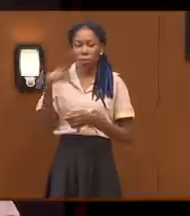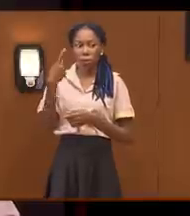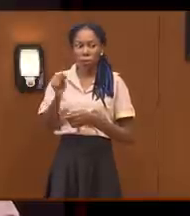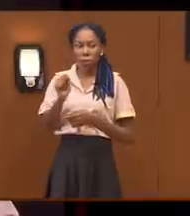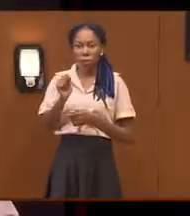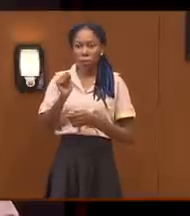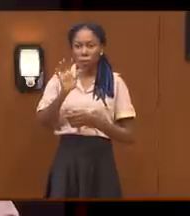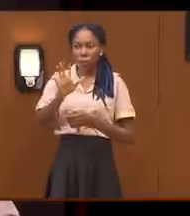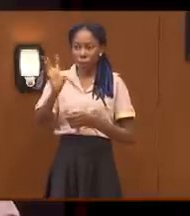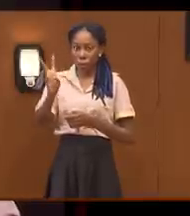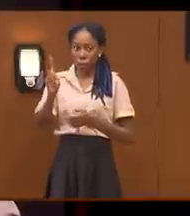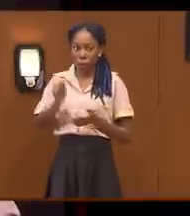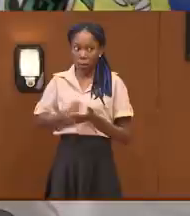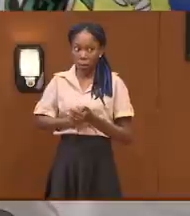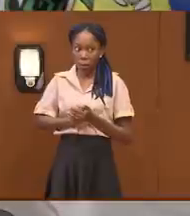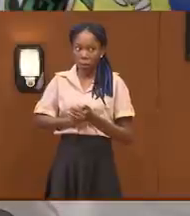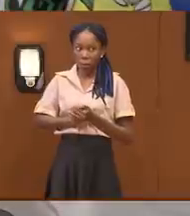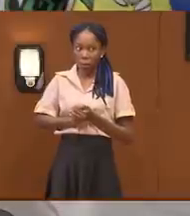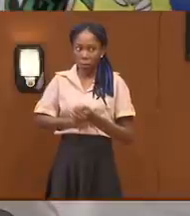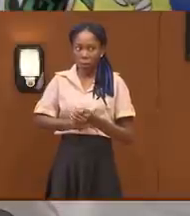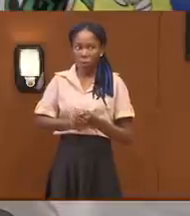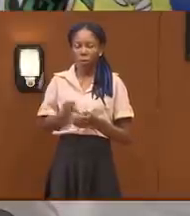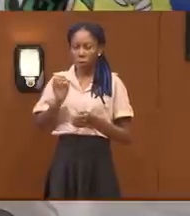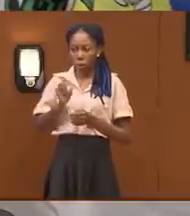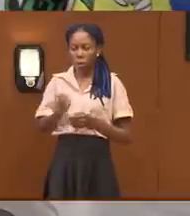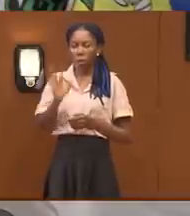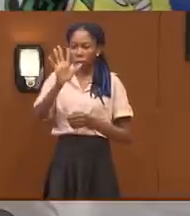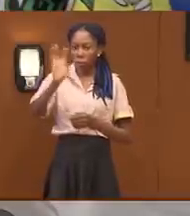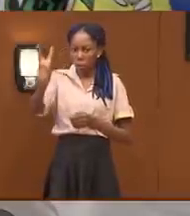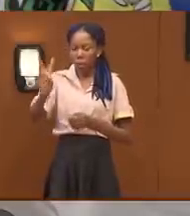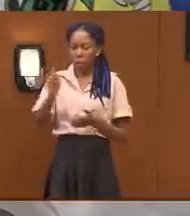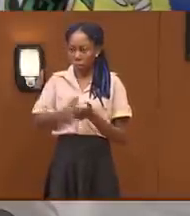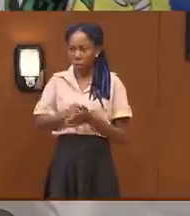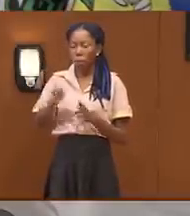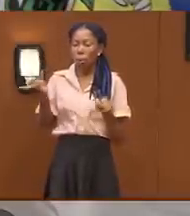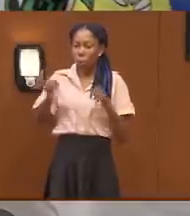$56,000. He's asking, okay, 56, how much, when do you want to